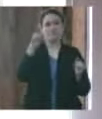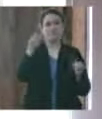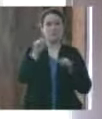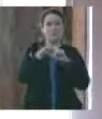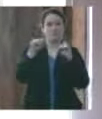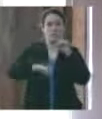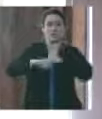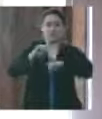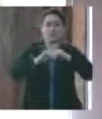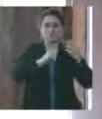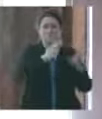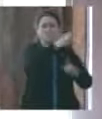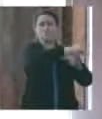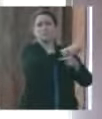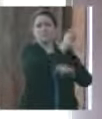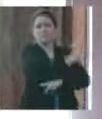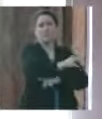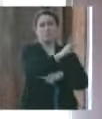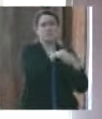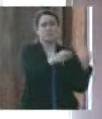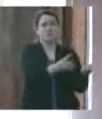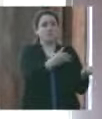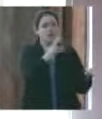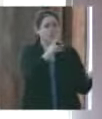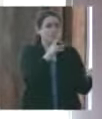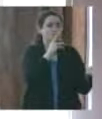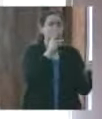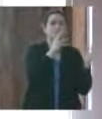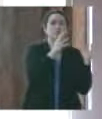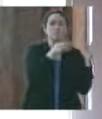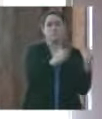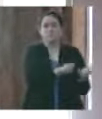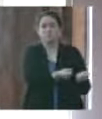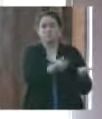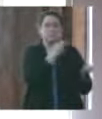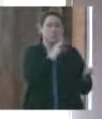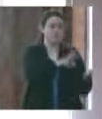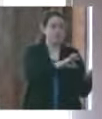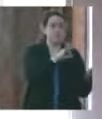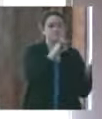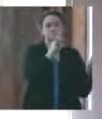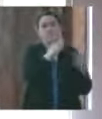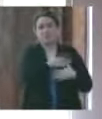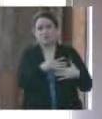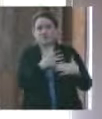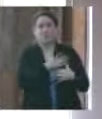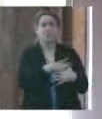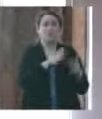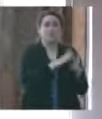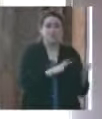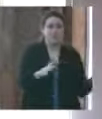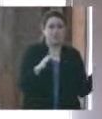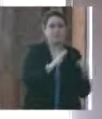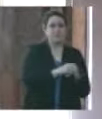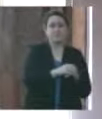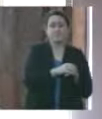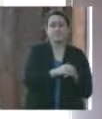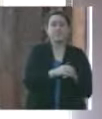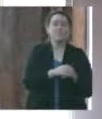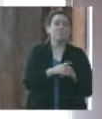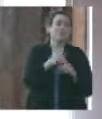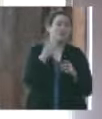and they provide benefits in terms of entertainment for everyone. So I leave with this thought that there